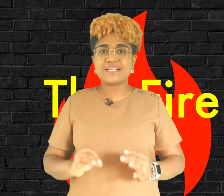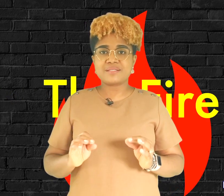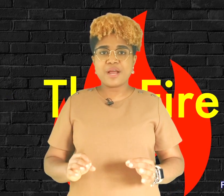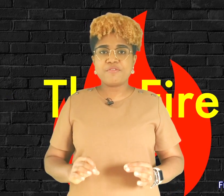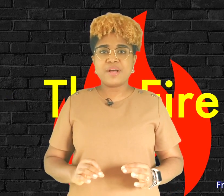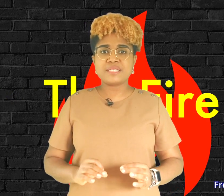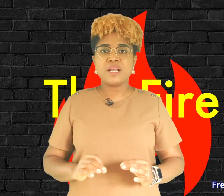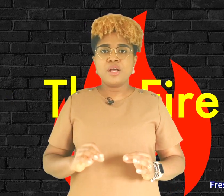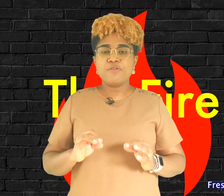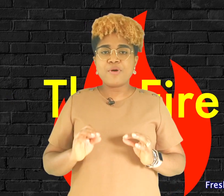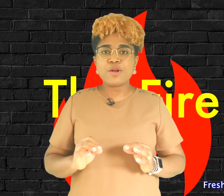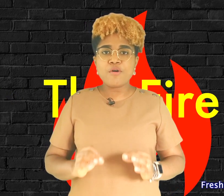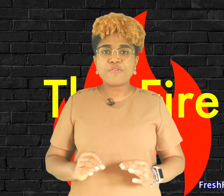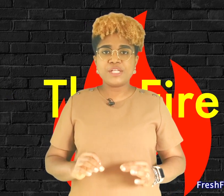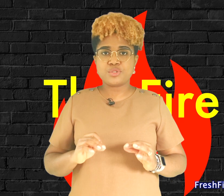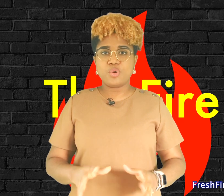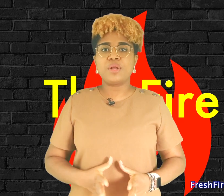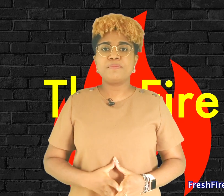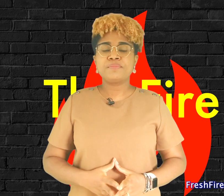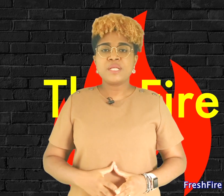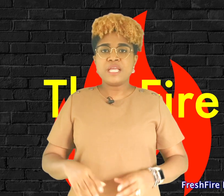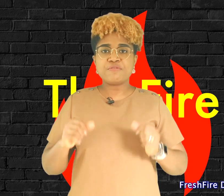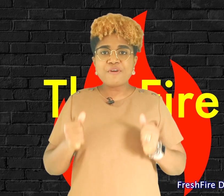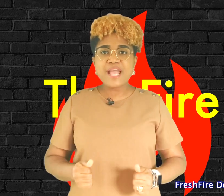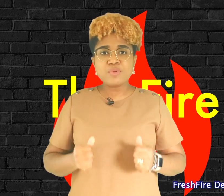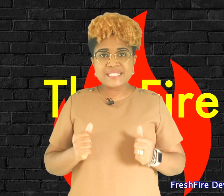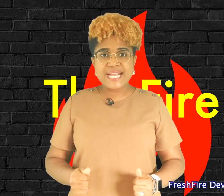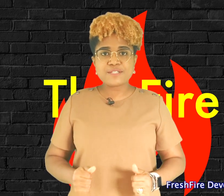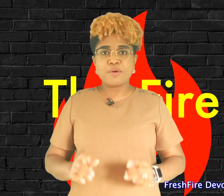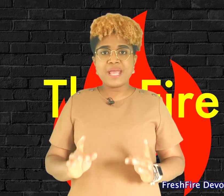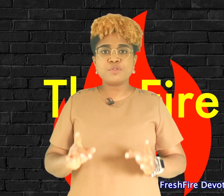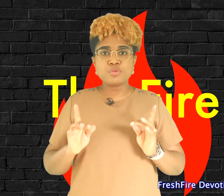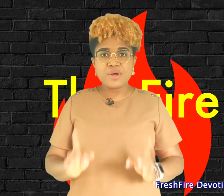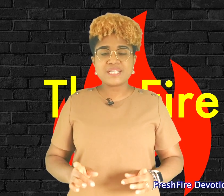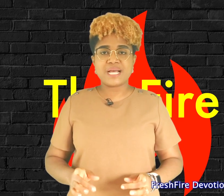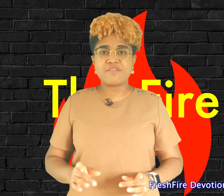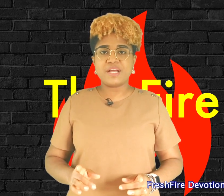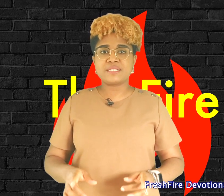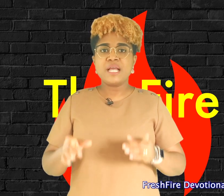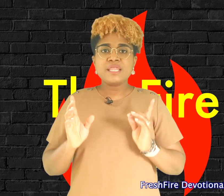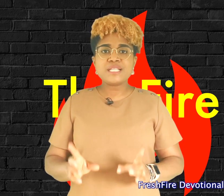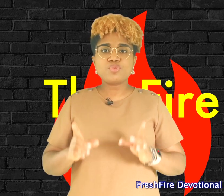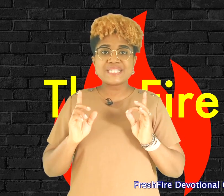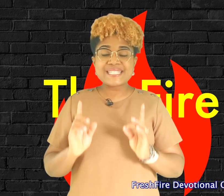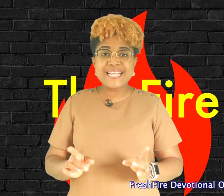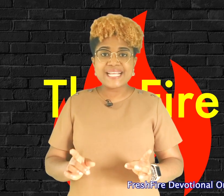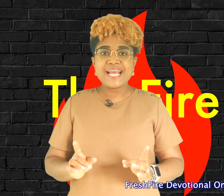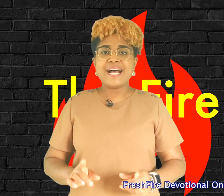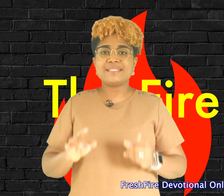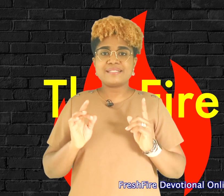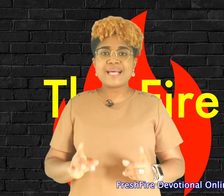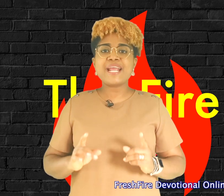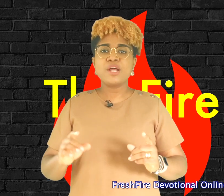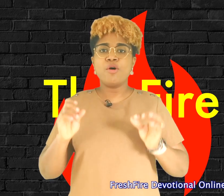often used as a sacrifice for an offering to God. If fire was sent from heaven to burn the sacrifice, this was